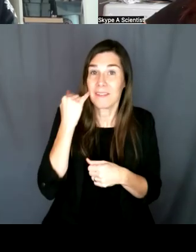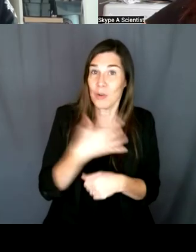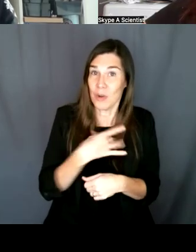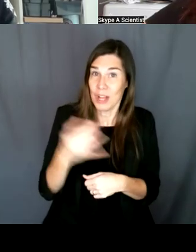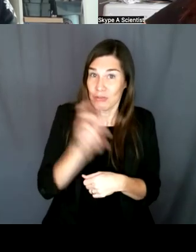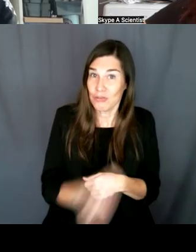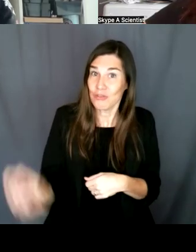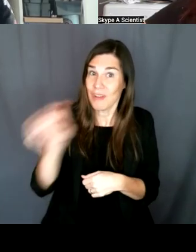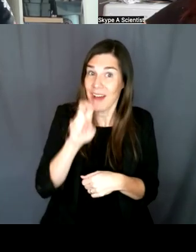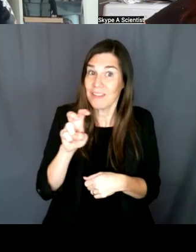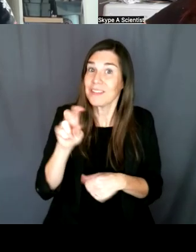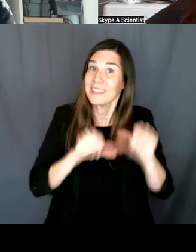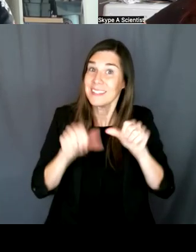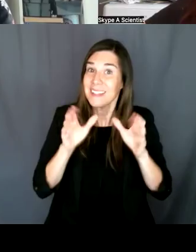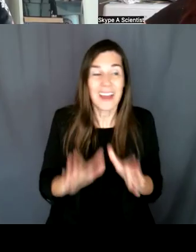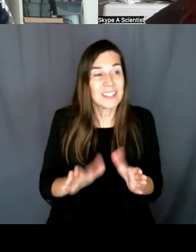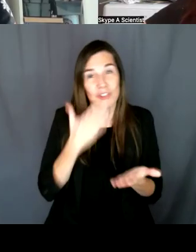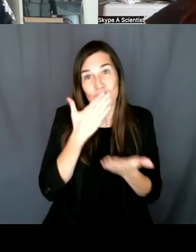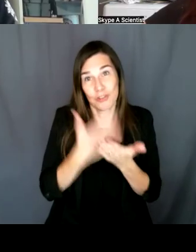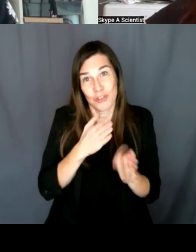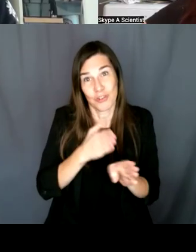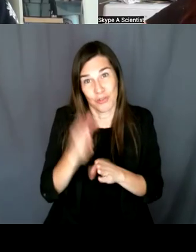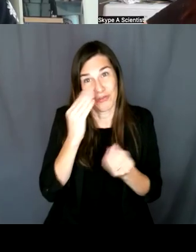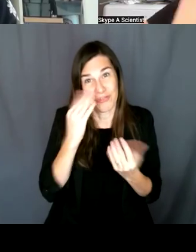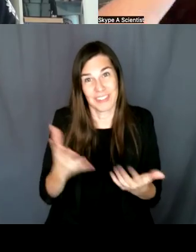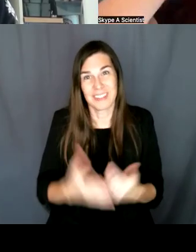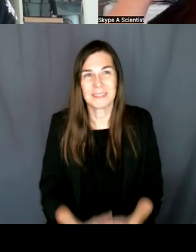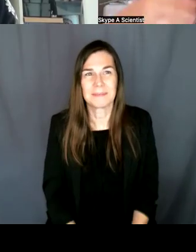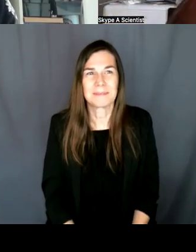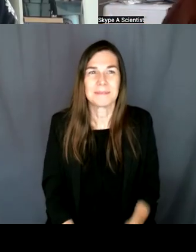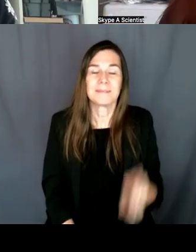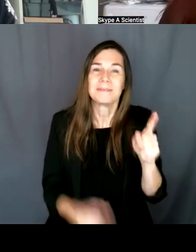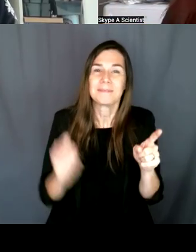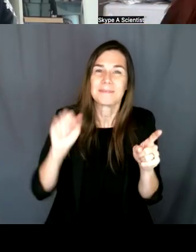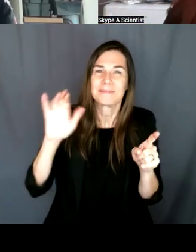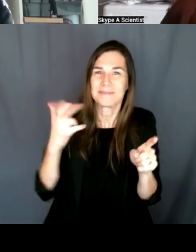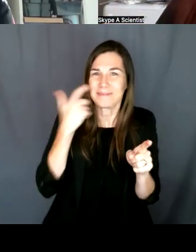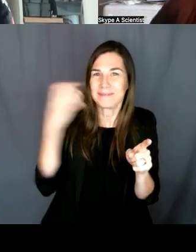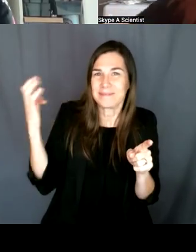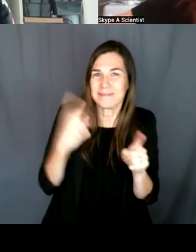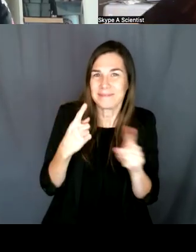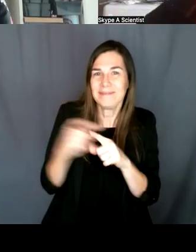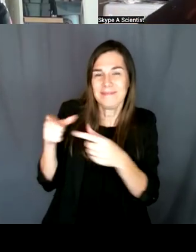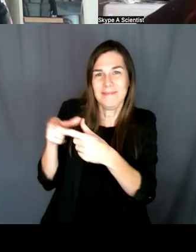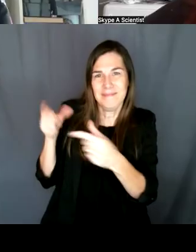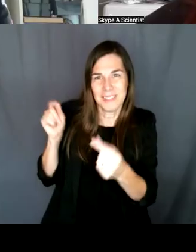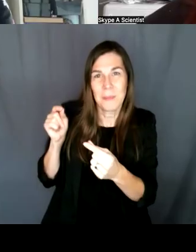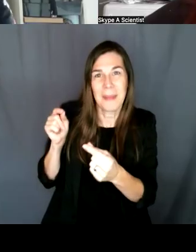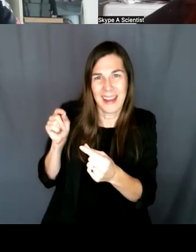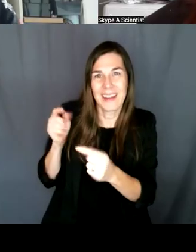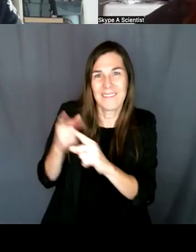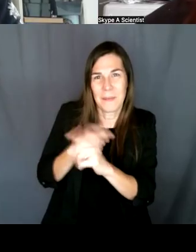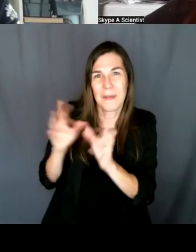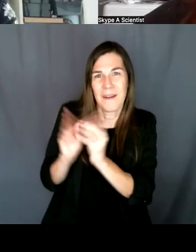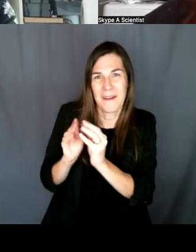being a scientist is actually a pretty good career for that. Yeah, I just got back from Japan for a squid conference, which was pretty. Oh, We were in